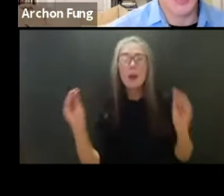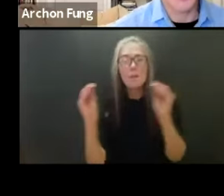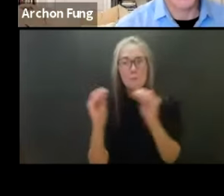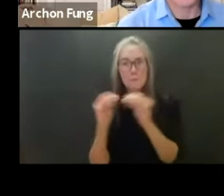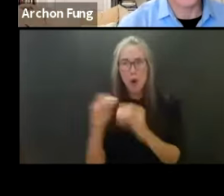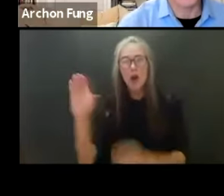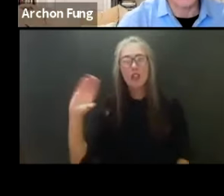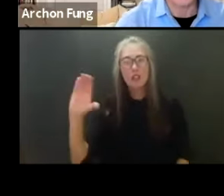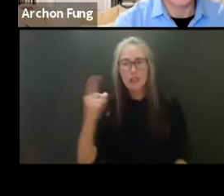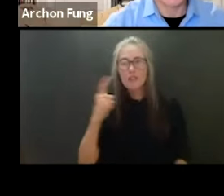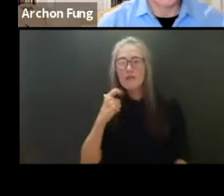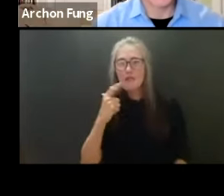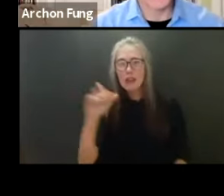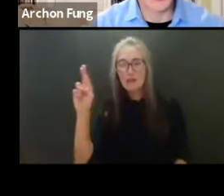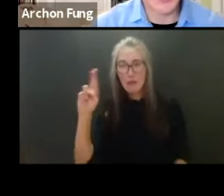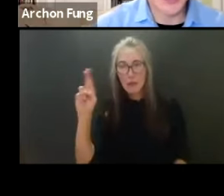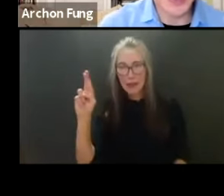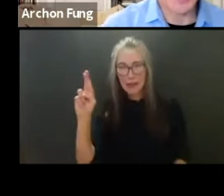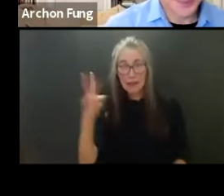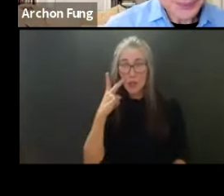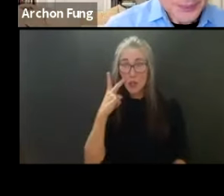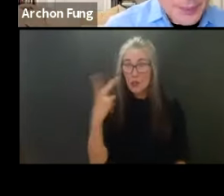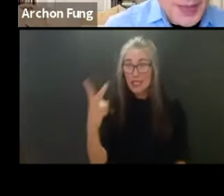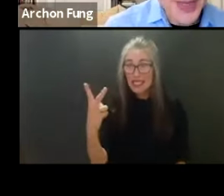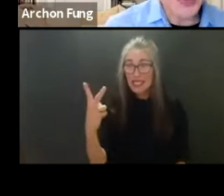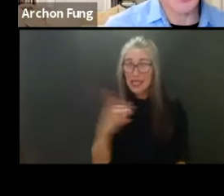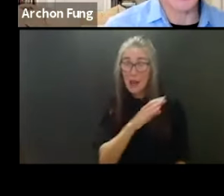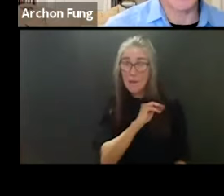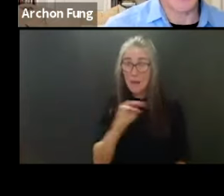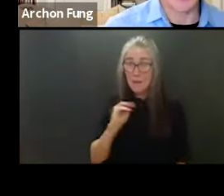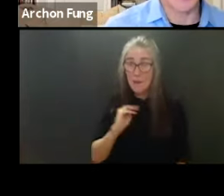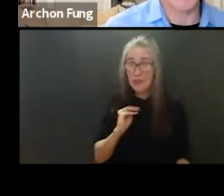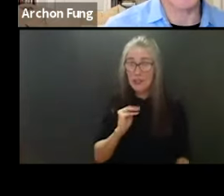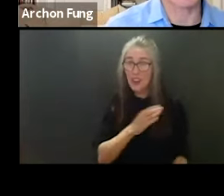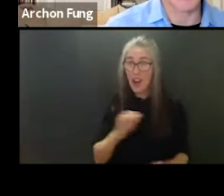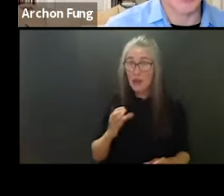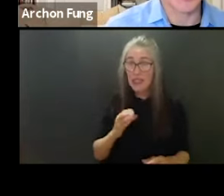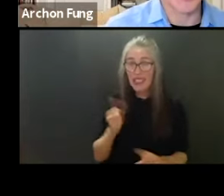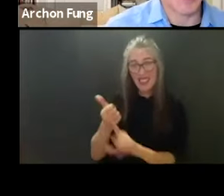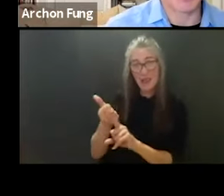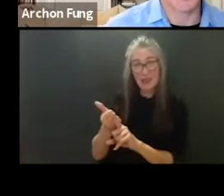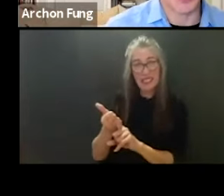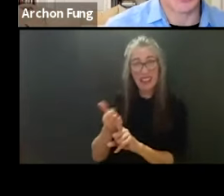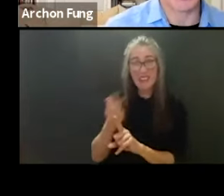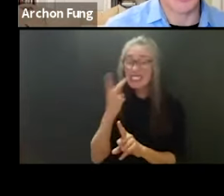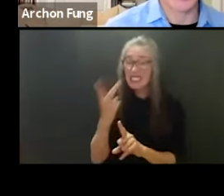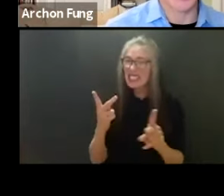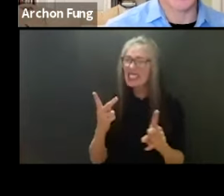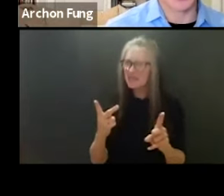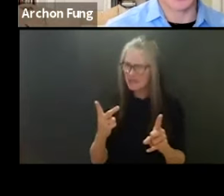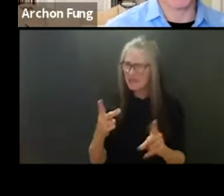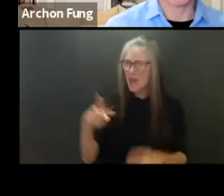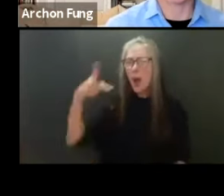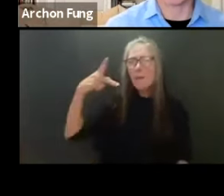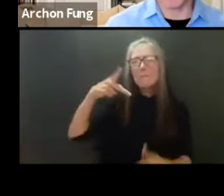Congress. And if you look at this, you will see that something like 80% of the members of Congress at